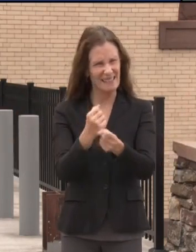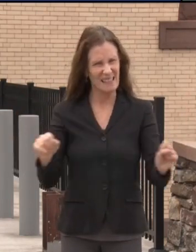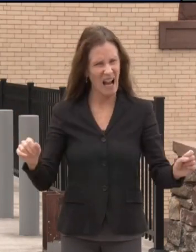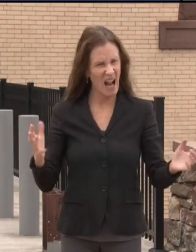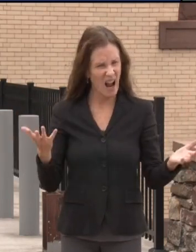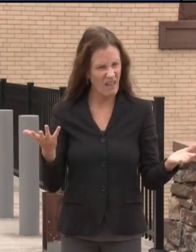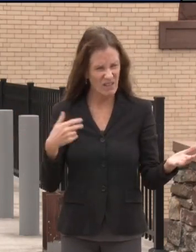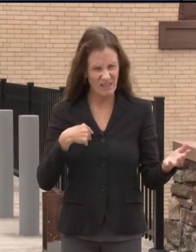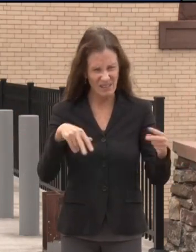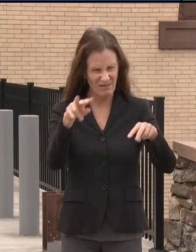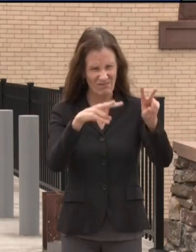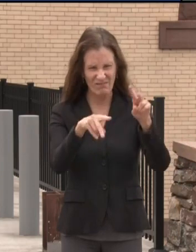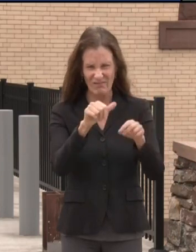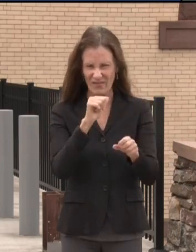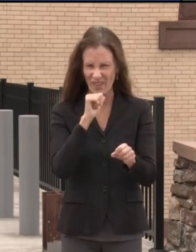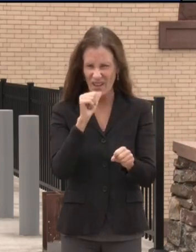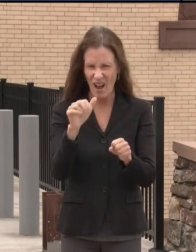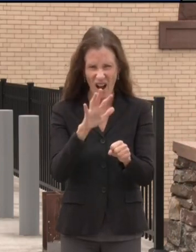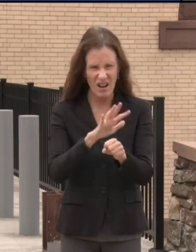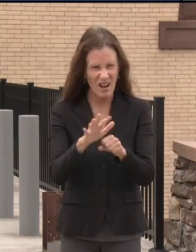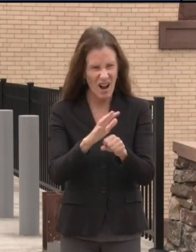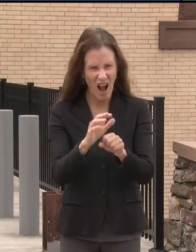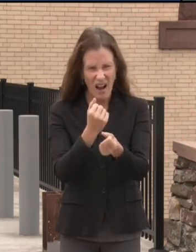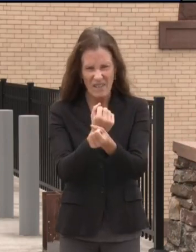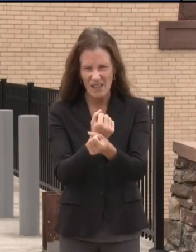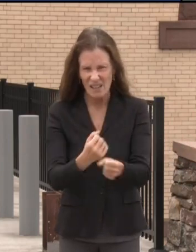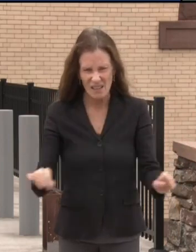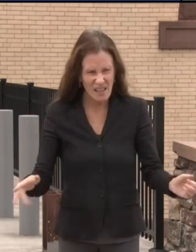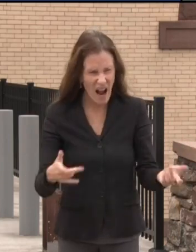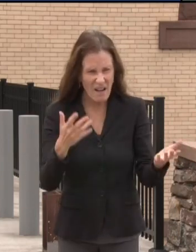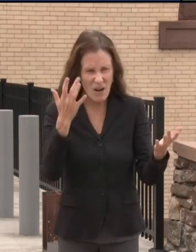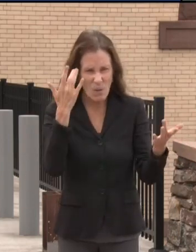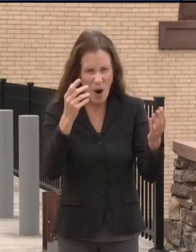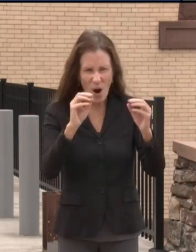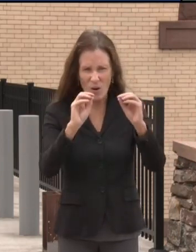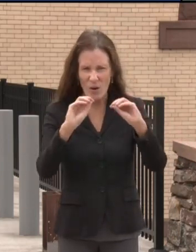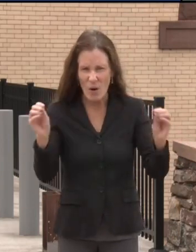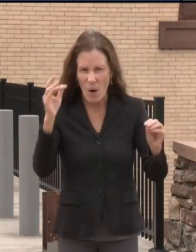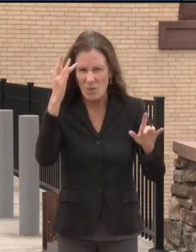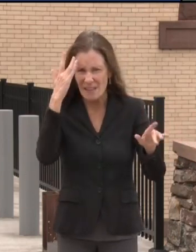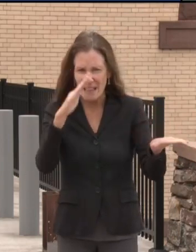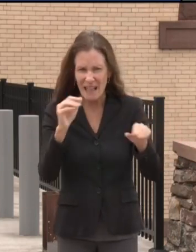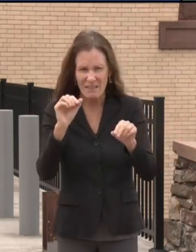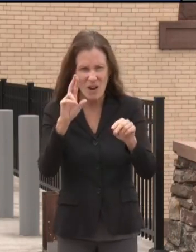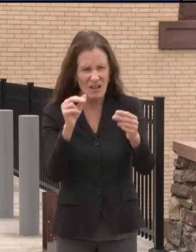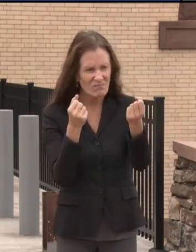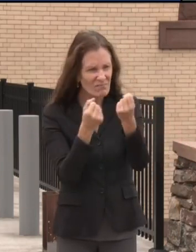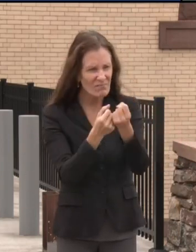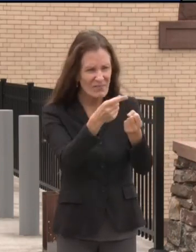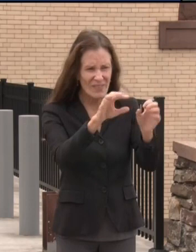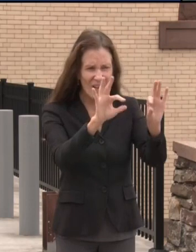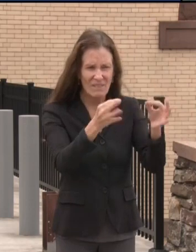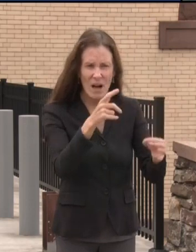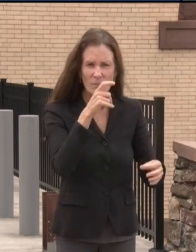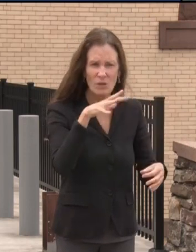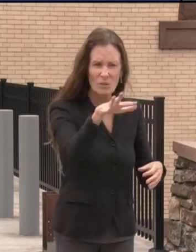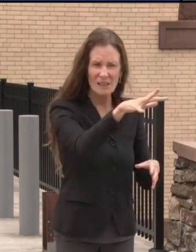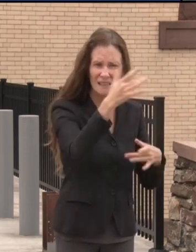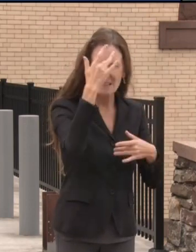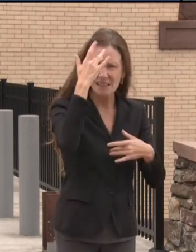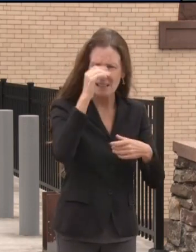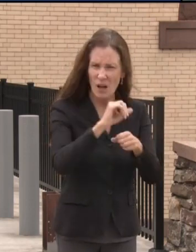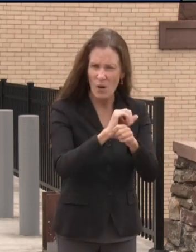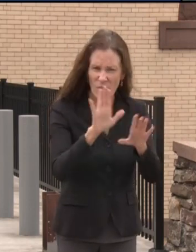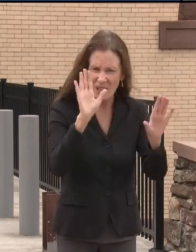and the flexibility that working families and businesses need in a modern economy. Perhaps no issue greater